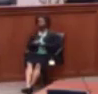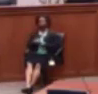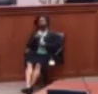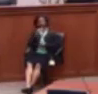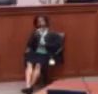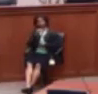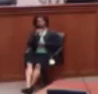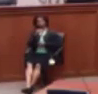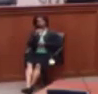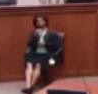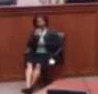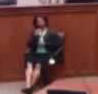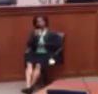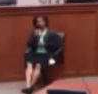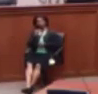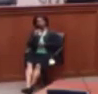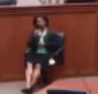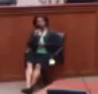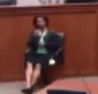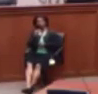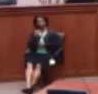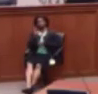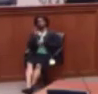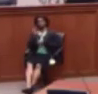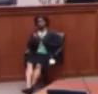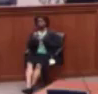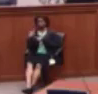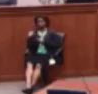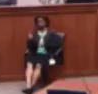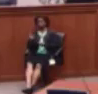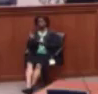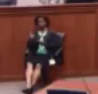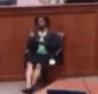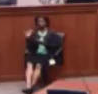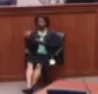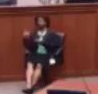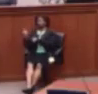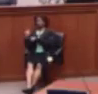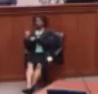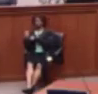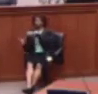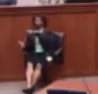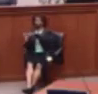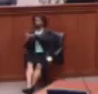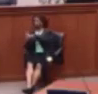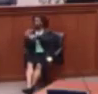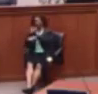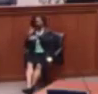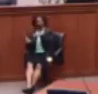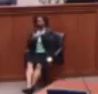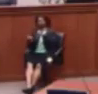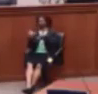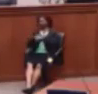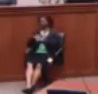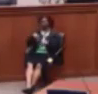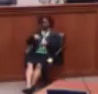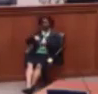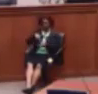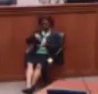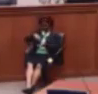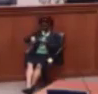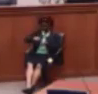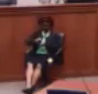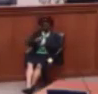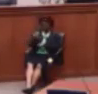instances of the last 2 years do not show up again here this year. There's one large instance this year